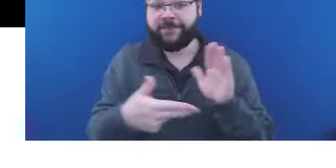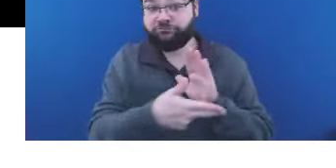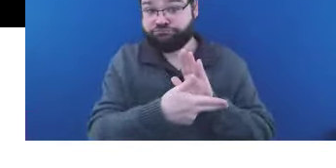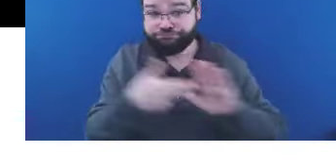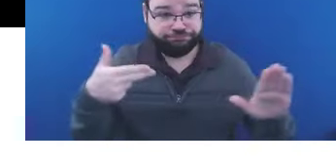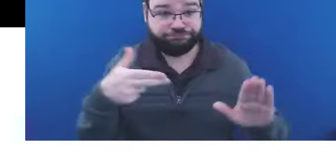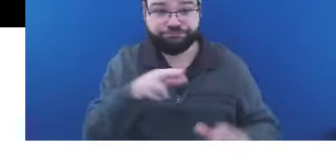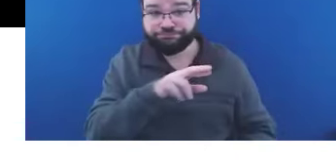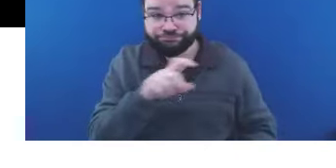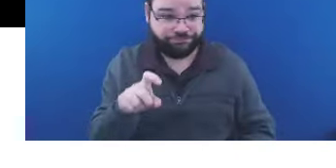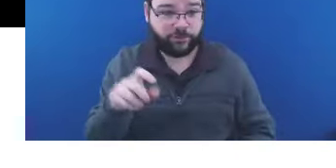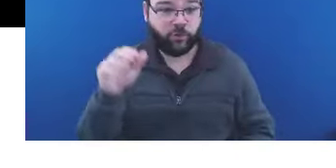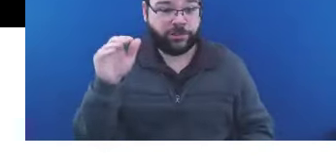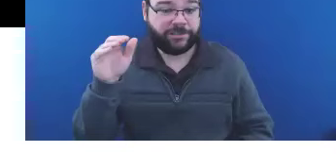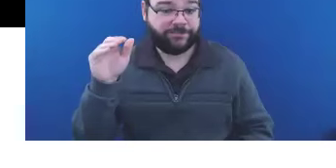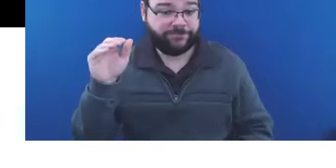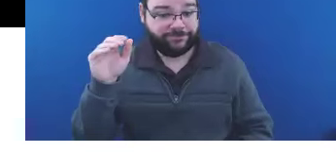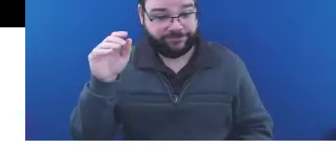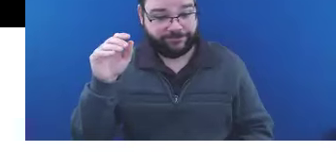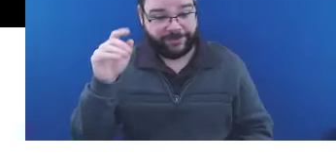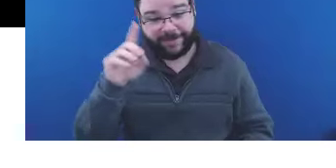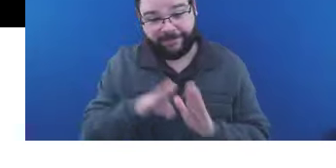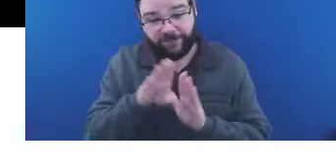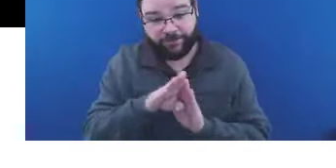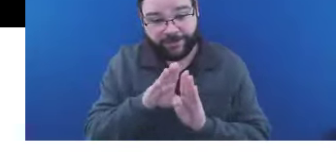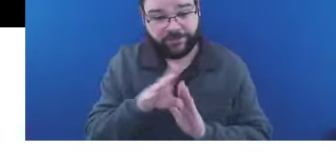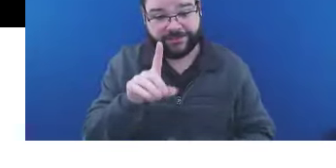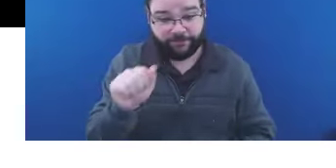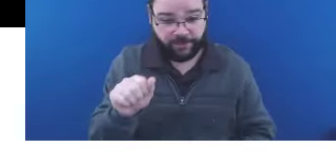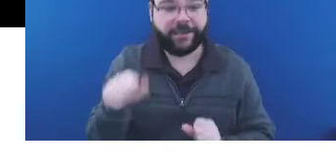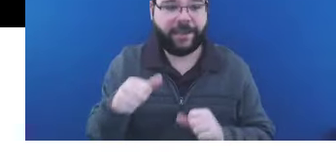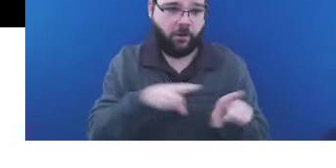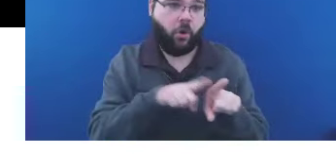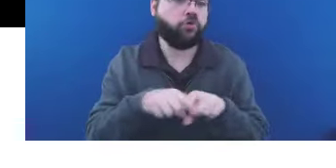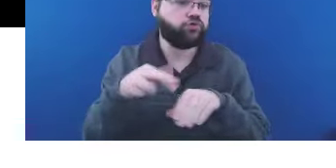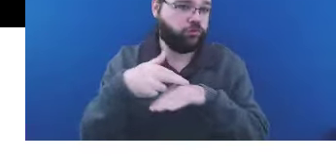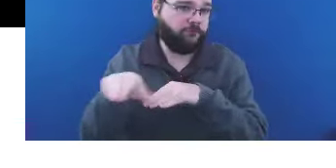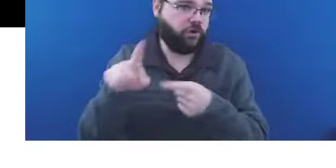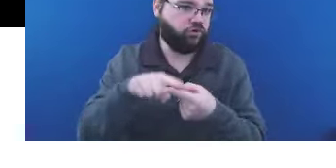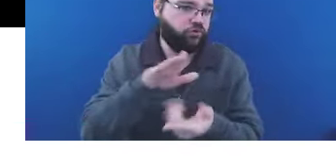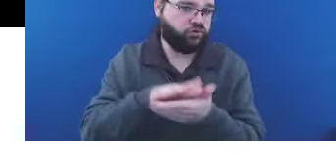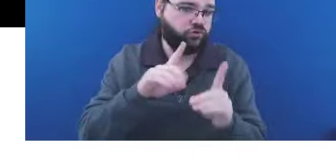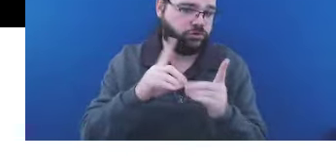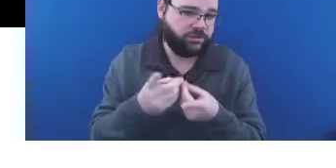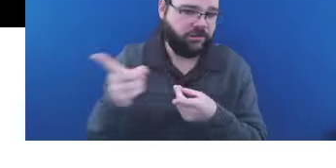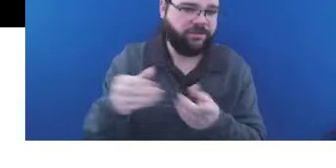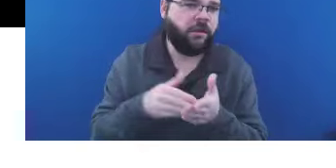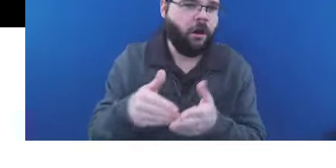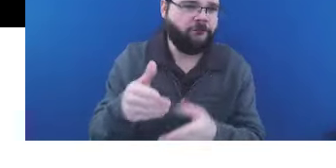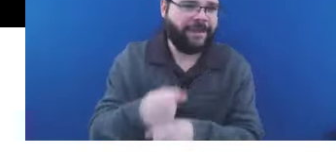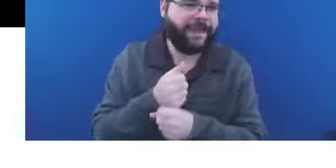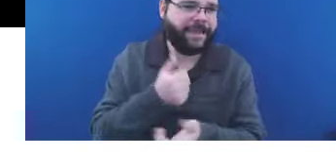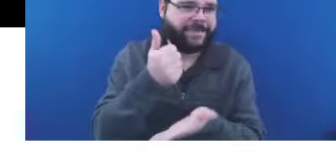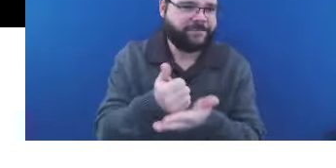developmental disabilities can also refer to the school district. They oftentimes receive assistance